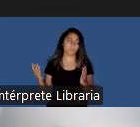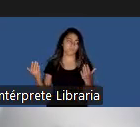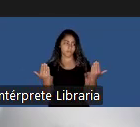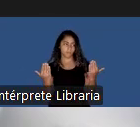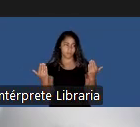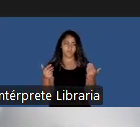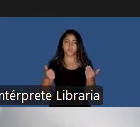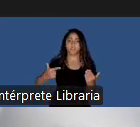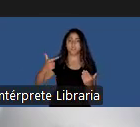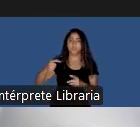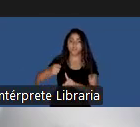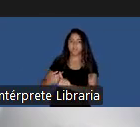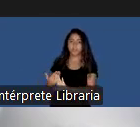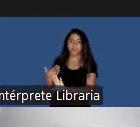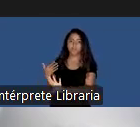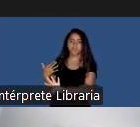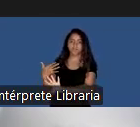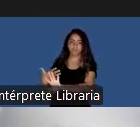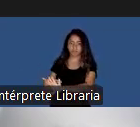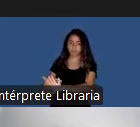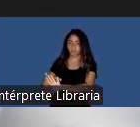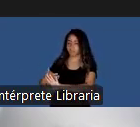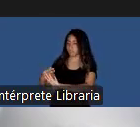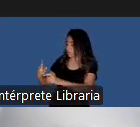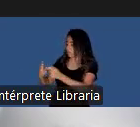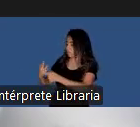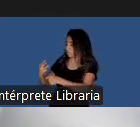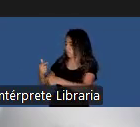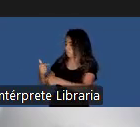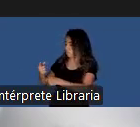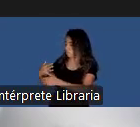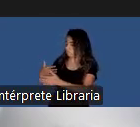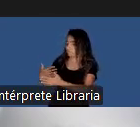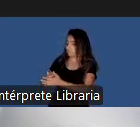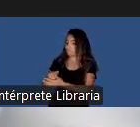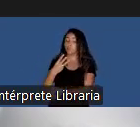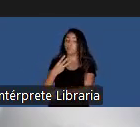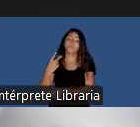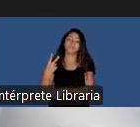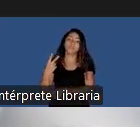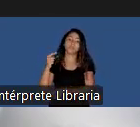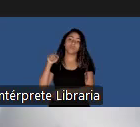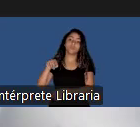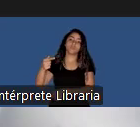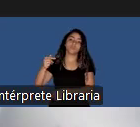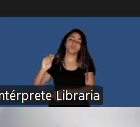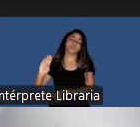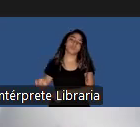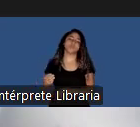last 12 months, as of Q3 2024, the number